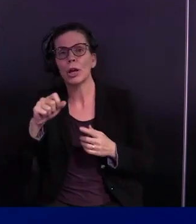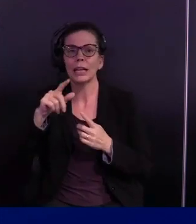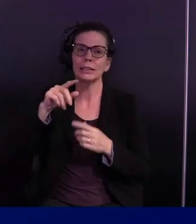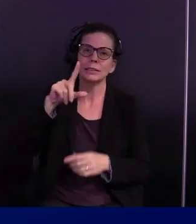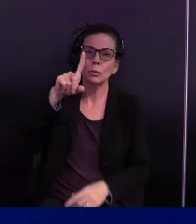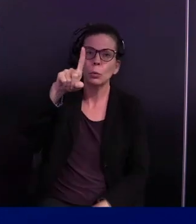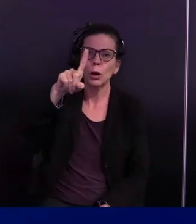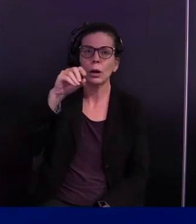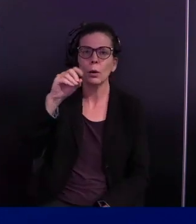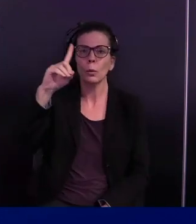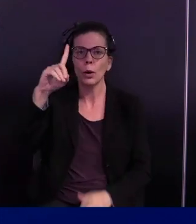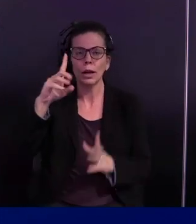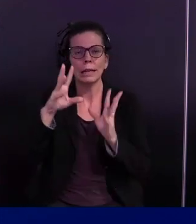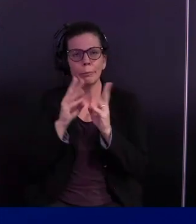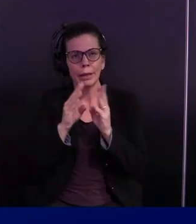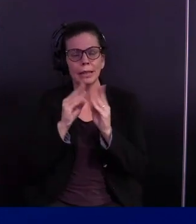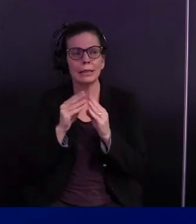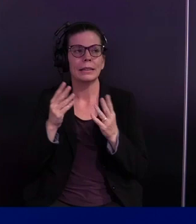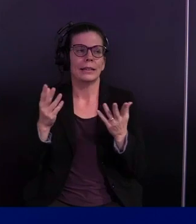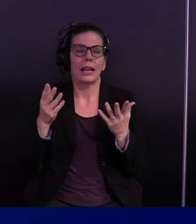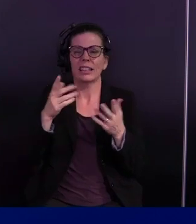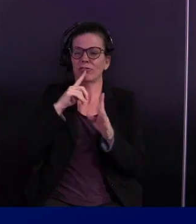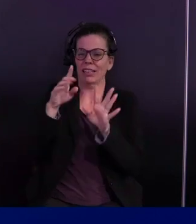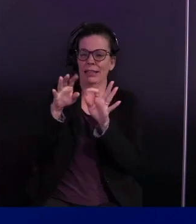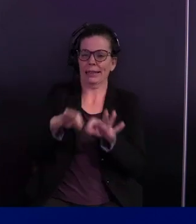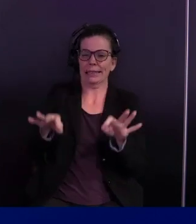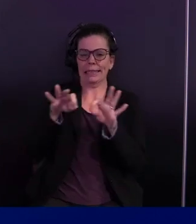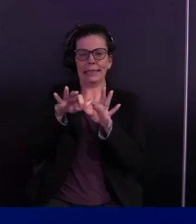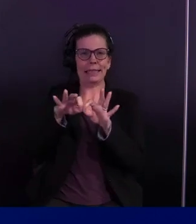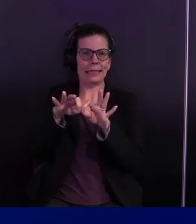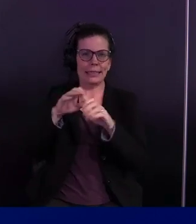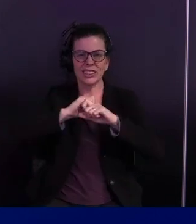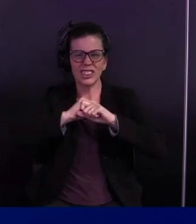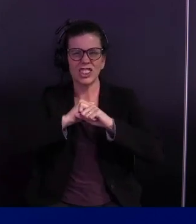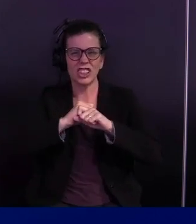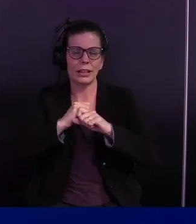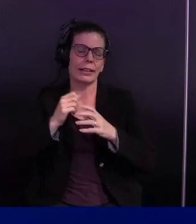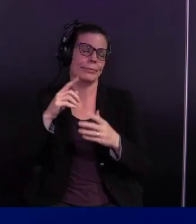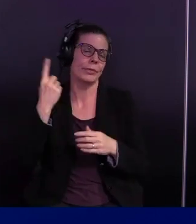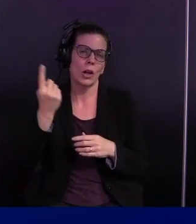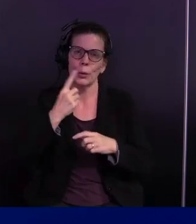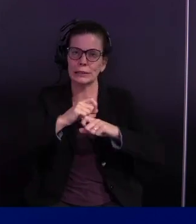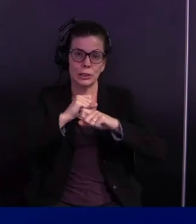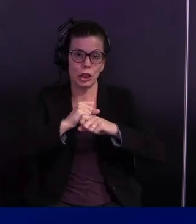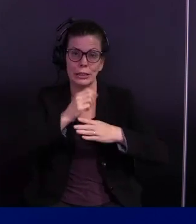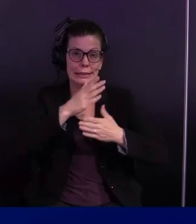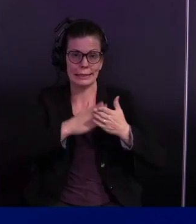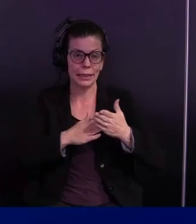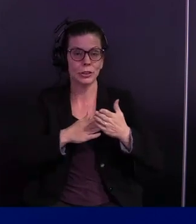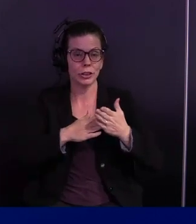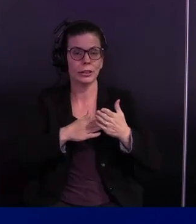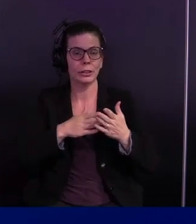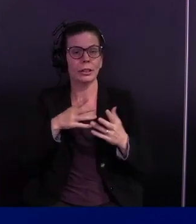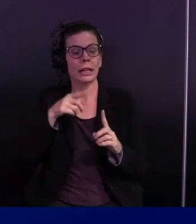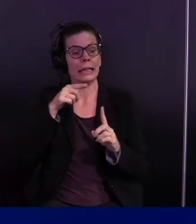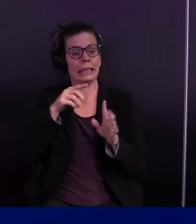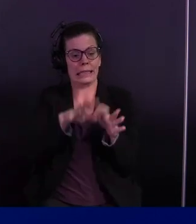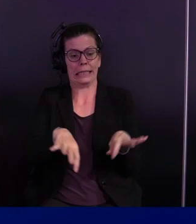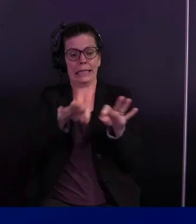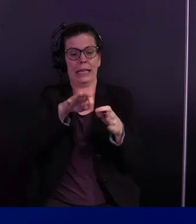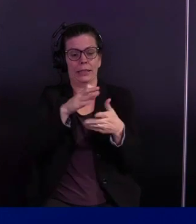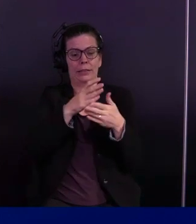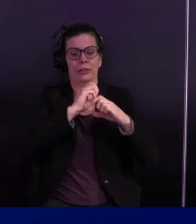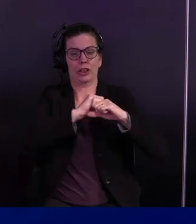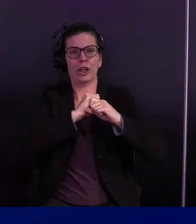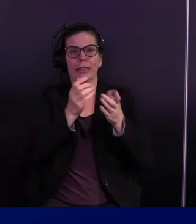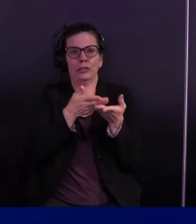101 meetings and the key security. There's always a security section in here that is the key security